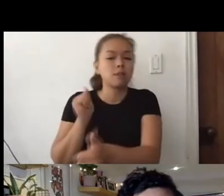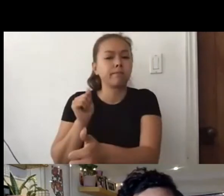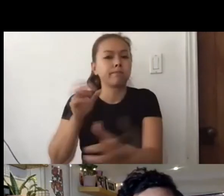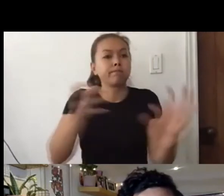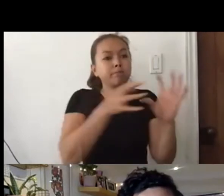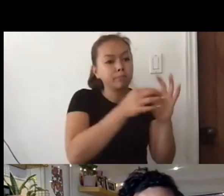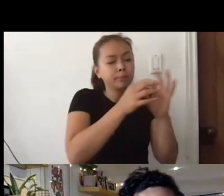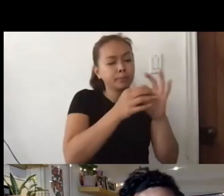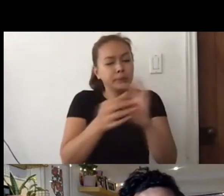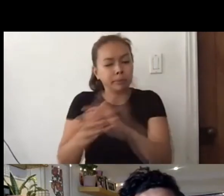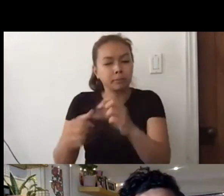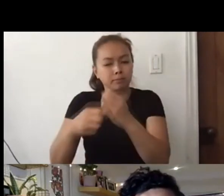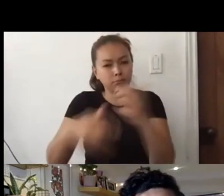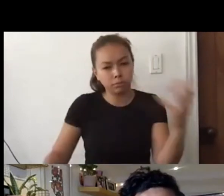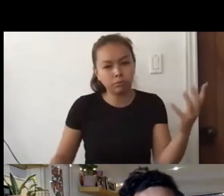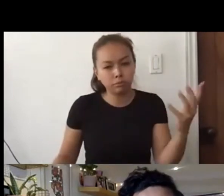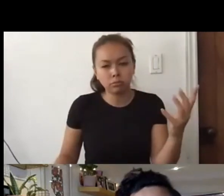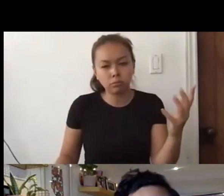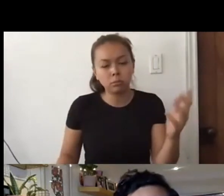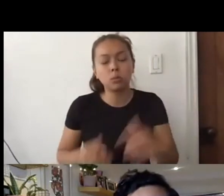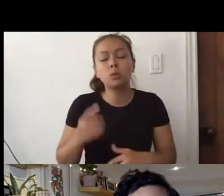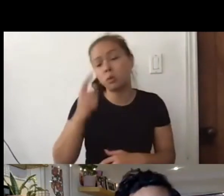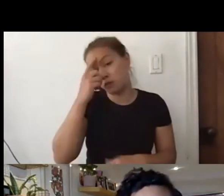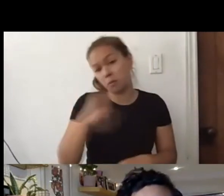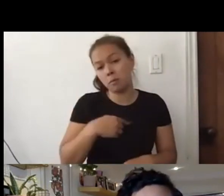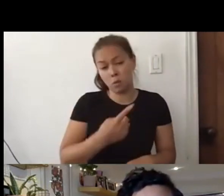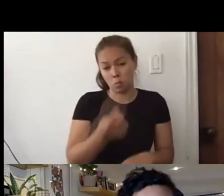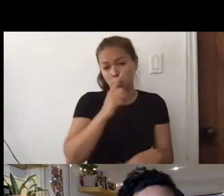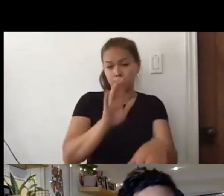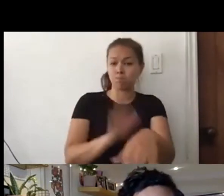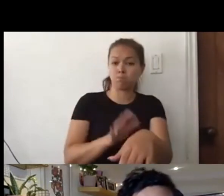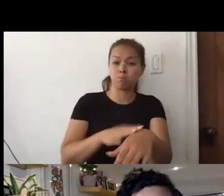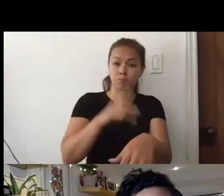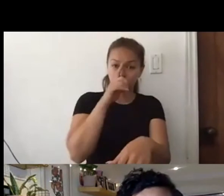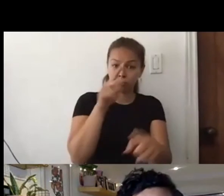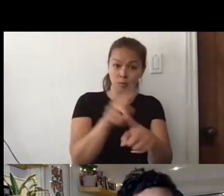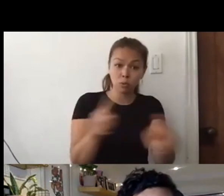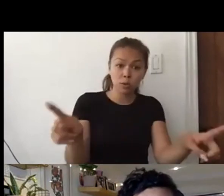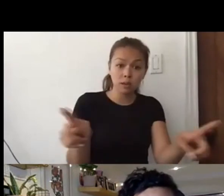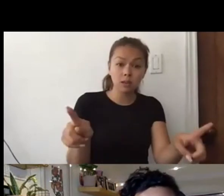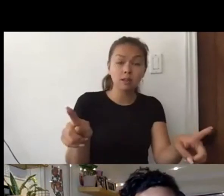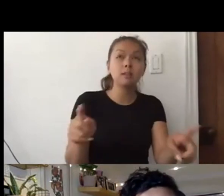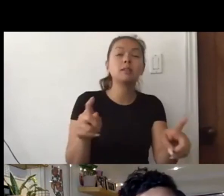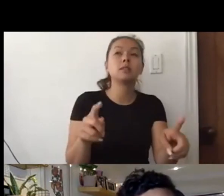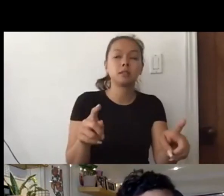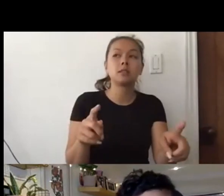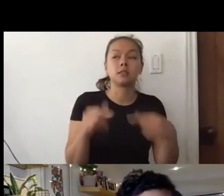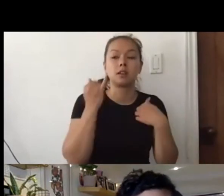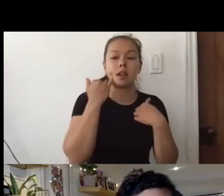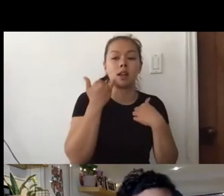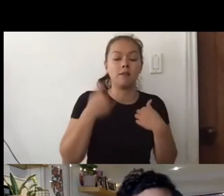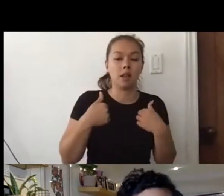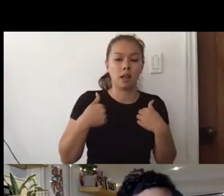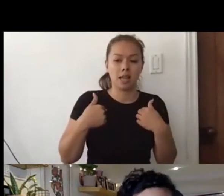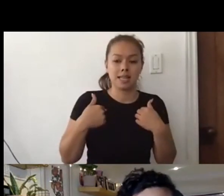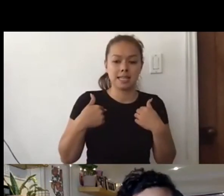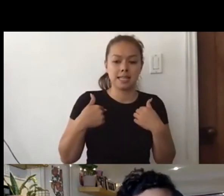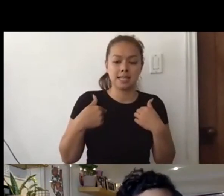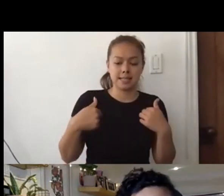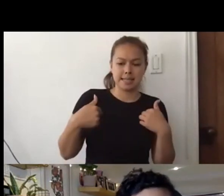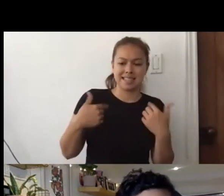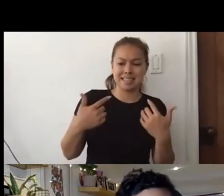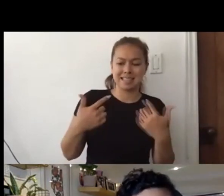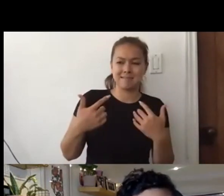is really keep in mind when you're put in that position to be made not intentionally uncomfortable, but